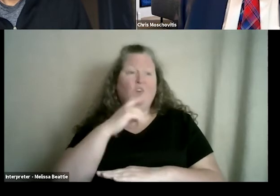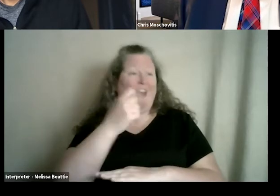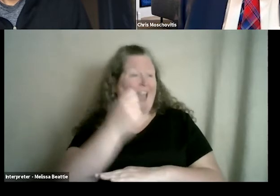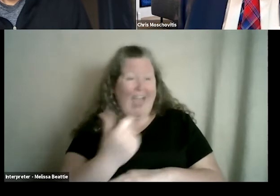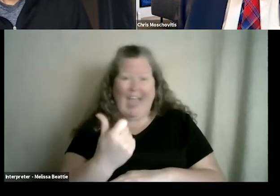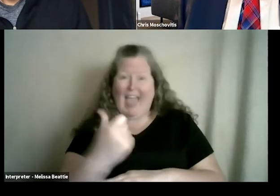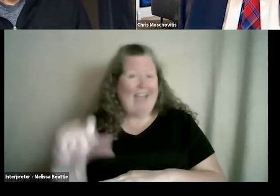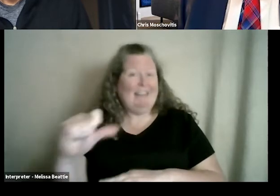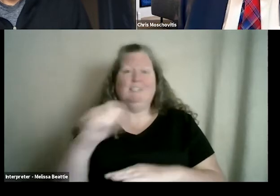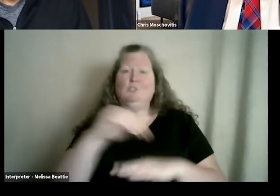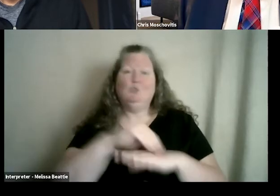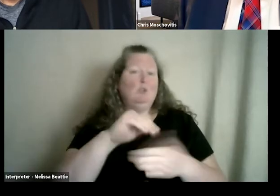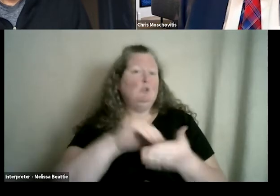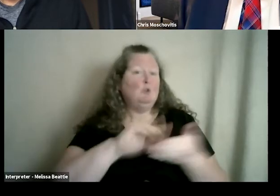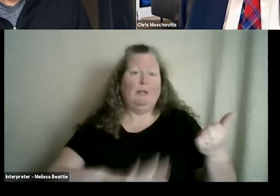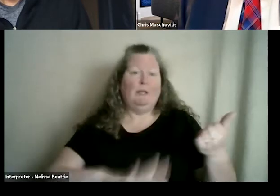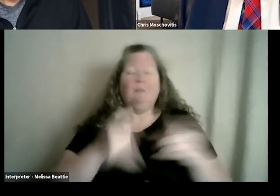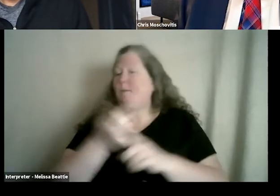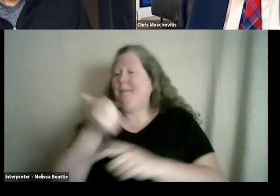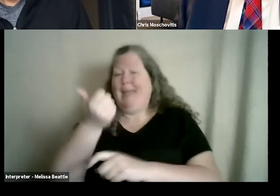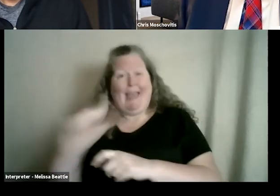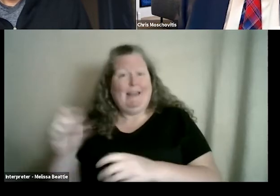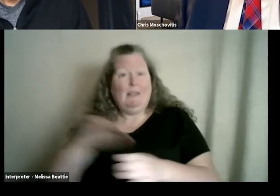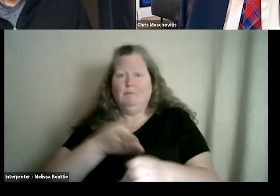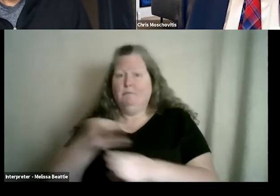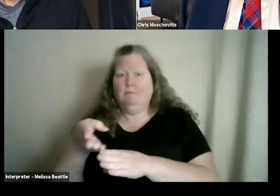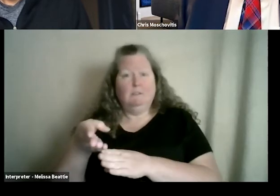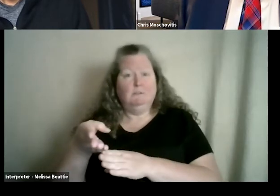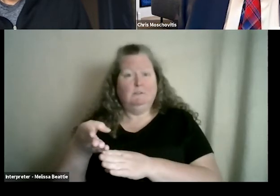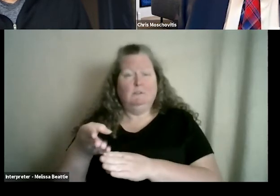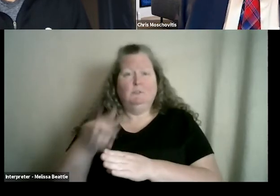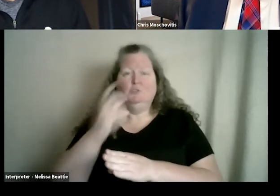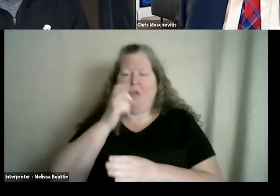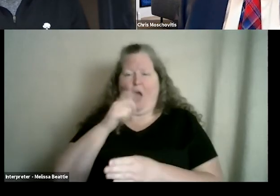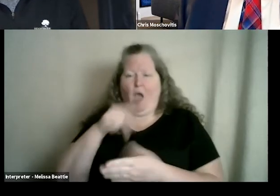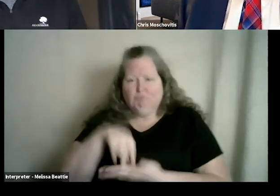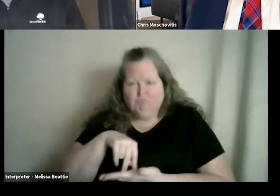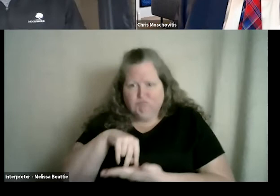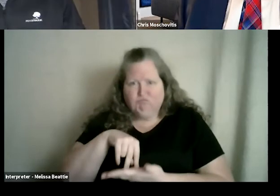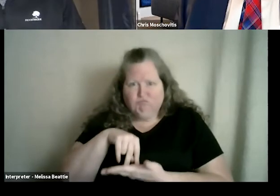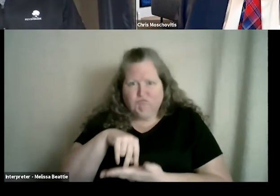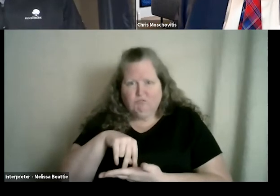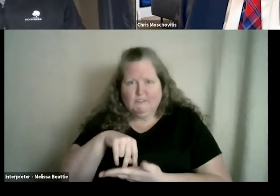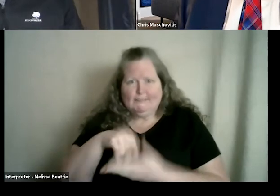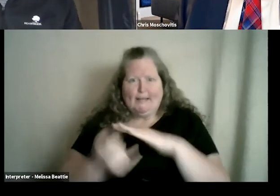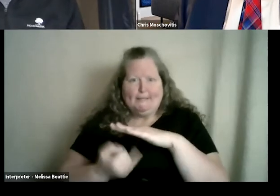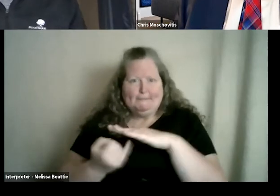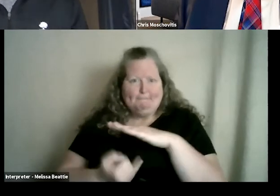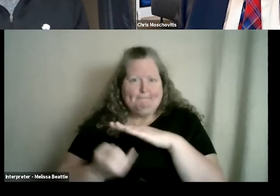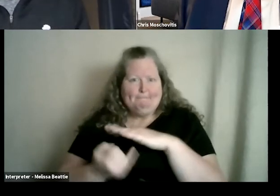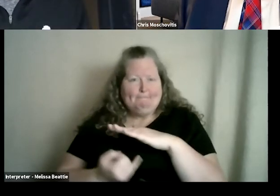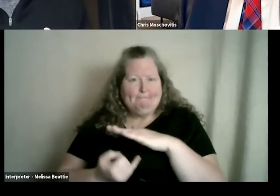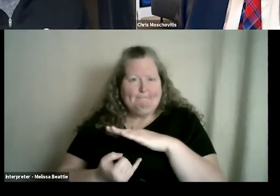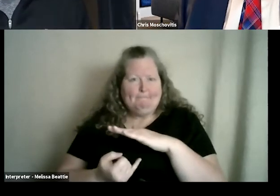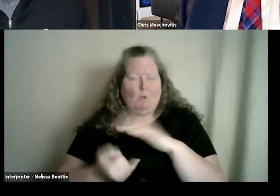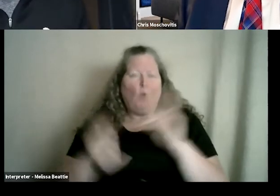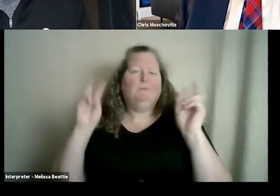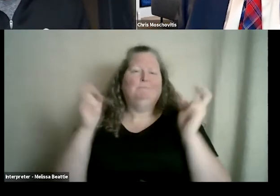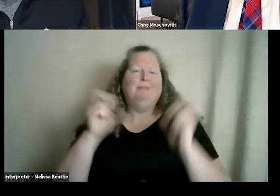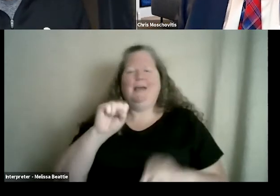subject. Do not stew in your own juice. Right, right. Seek